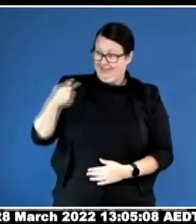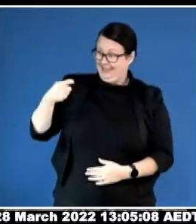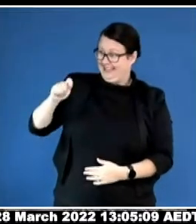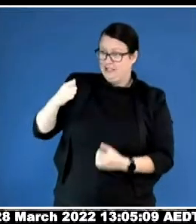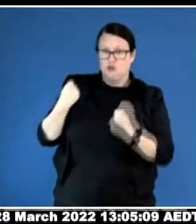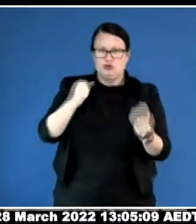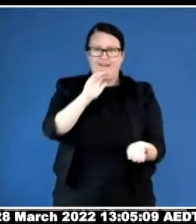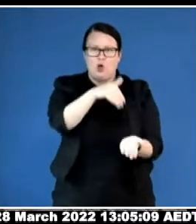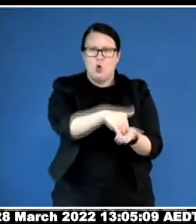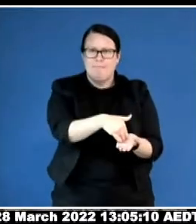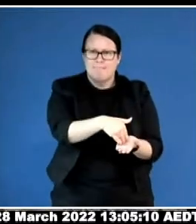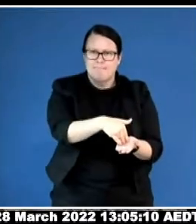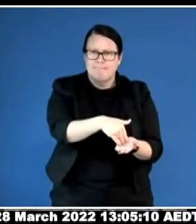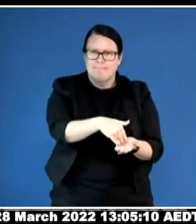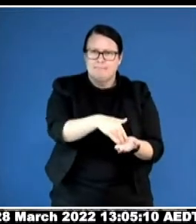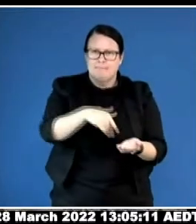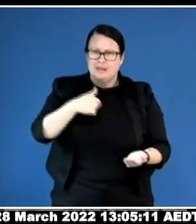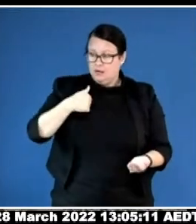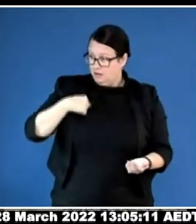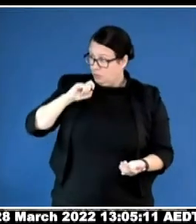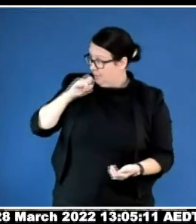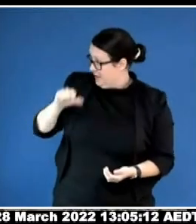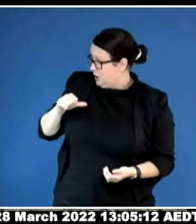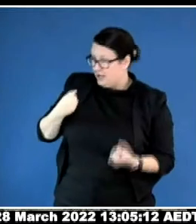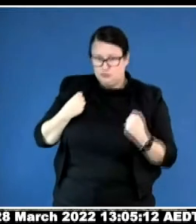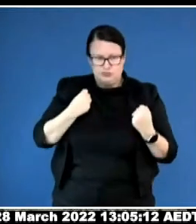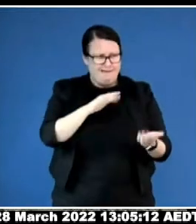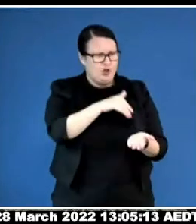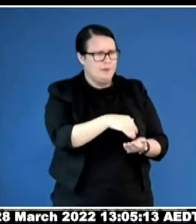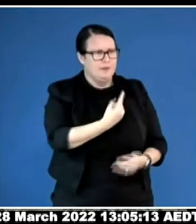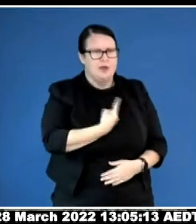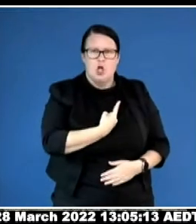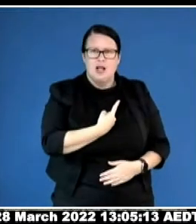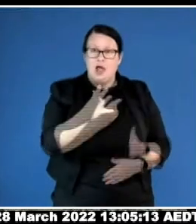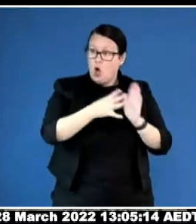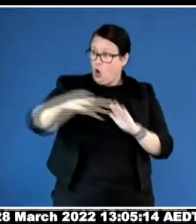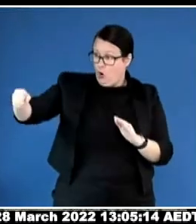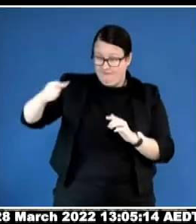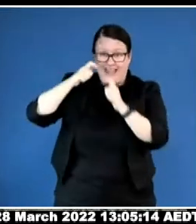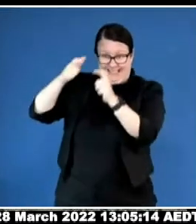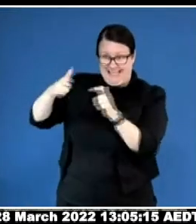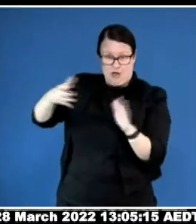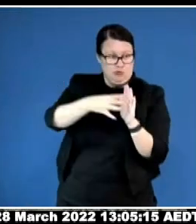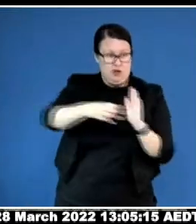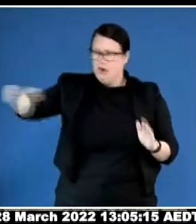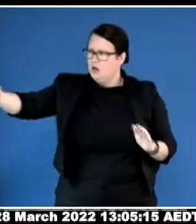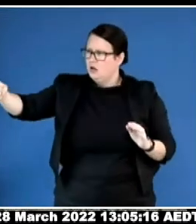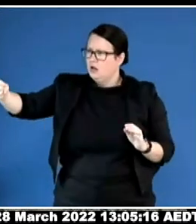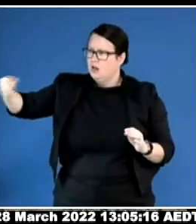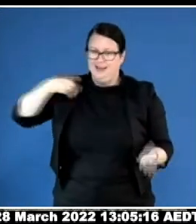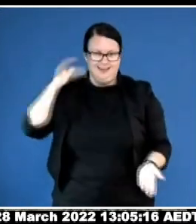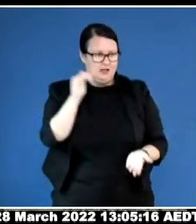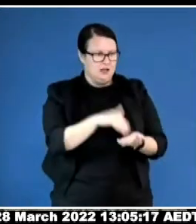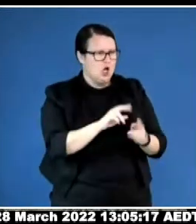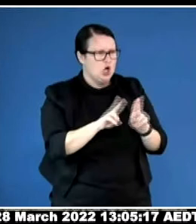be okay to get home on my own? You know, they'd removed my carer and they knew he was my carer, but I don't think they were aware of